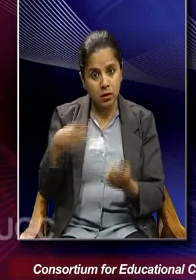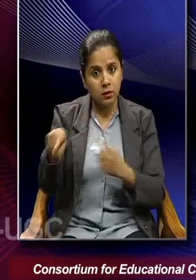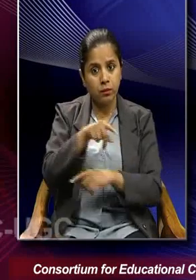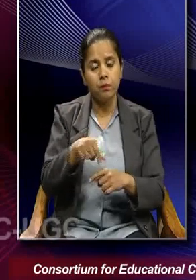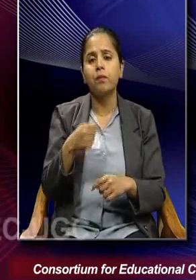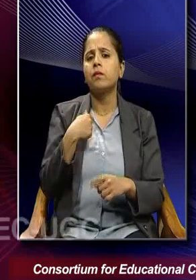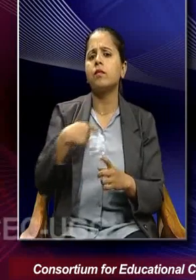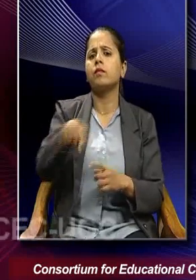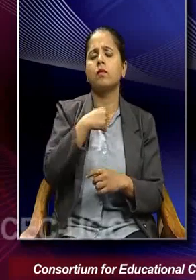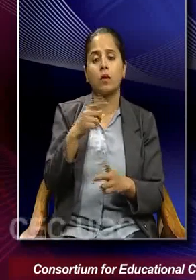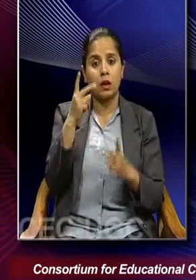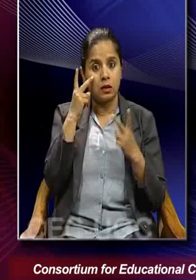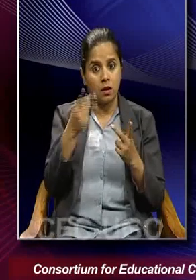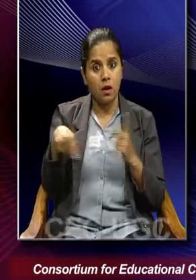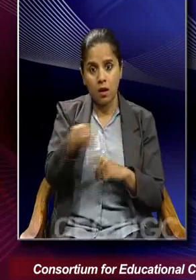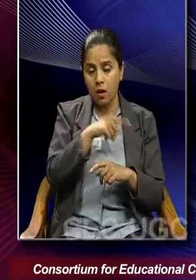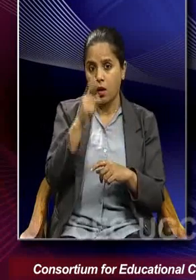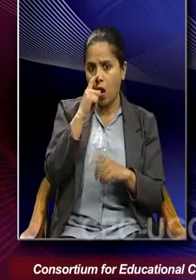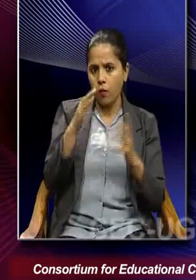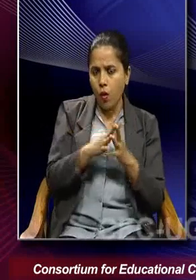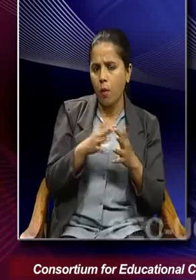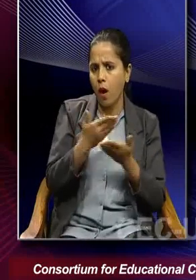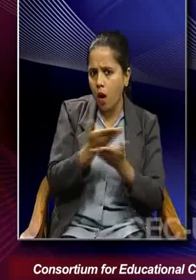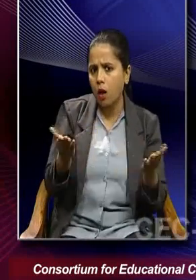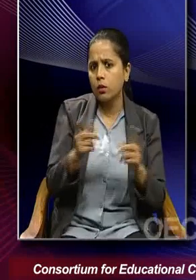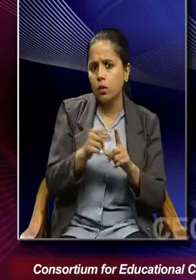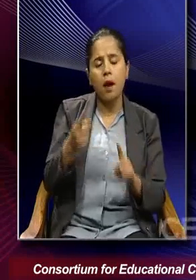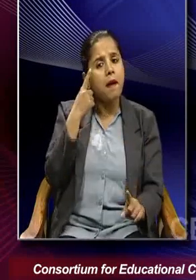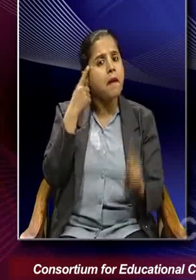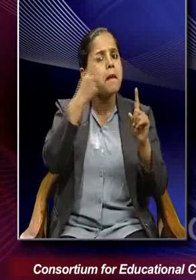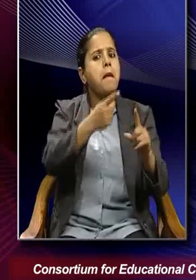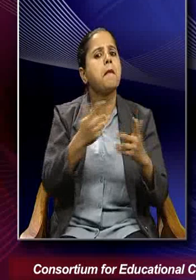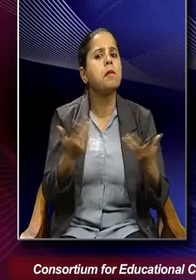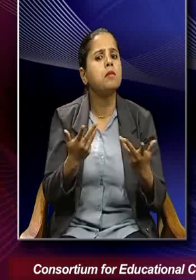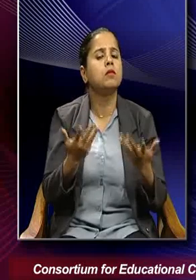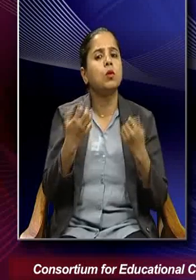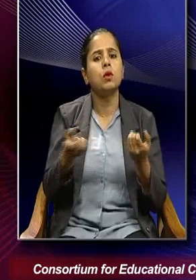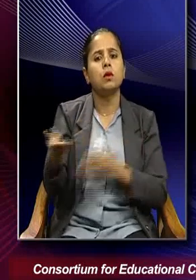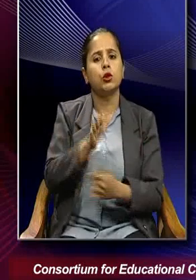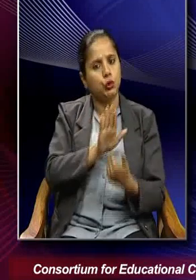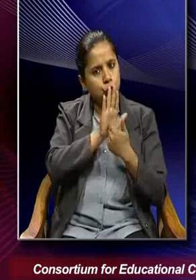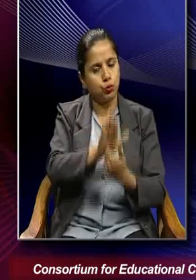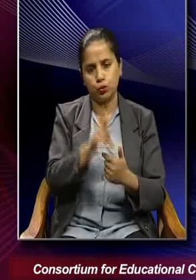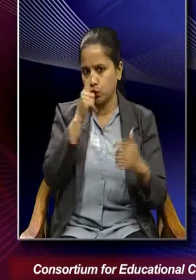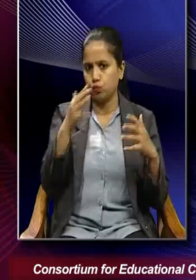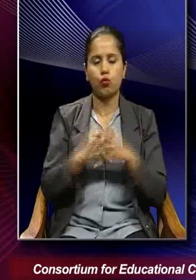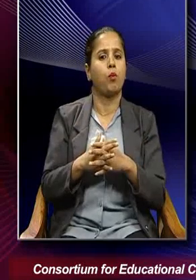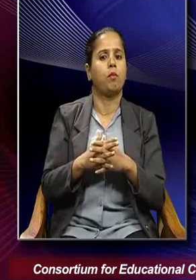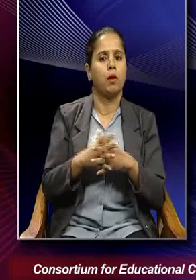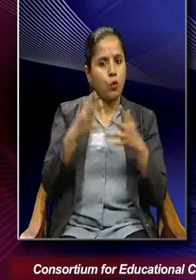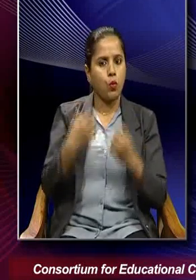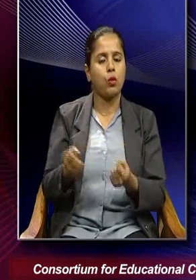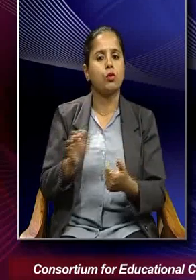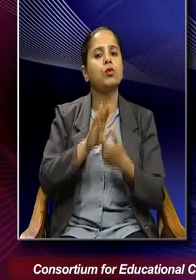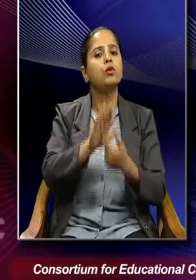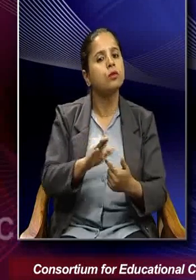when we tend to see that these kinds of movements, their aim is to basically bring out women from